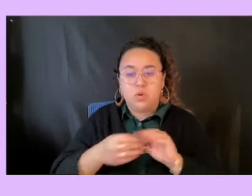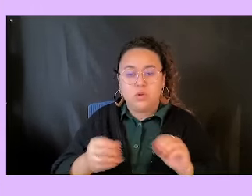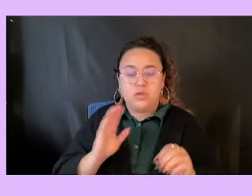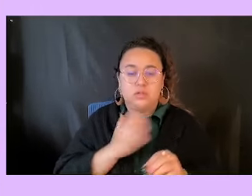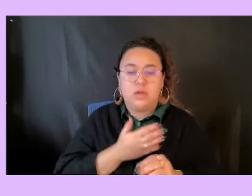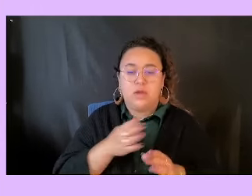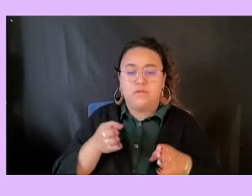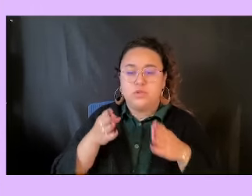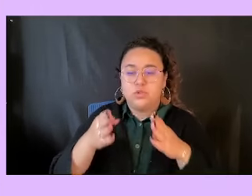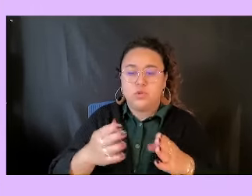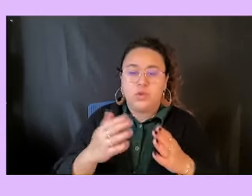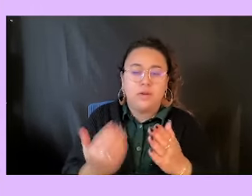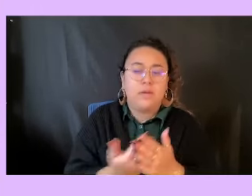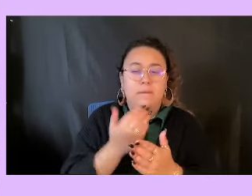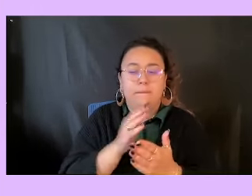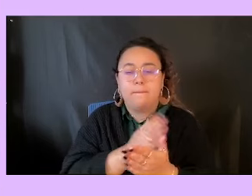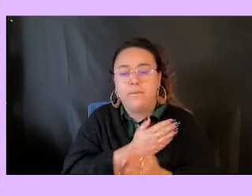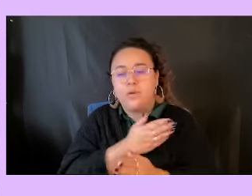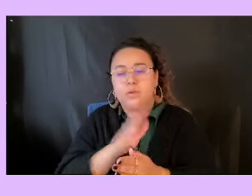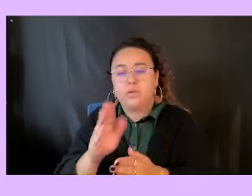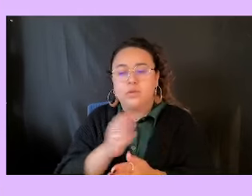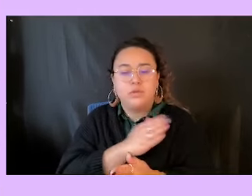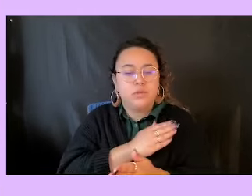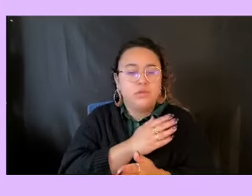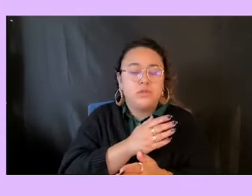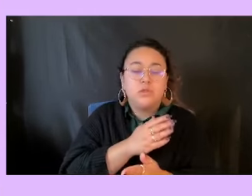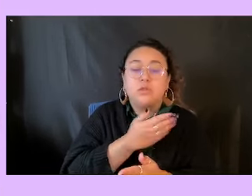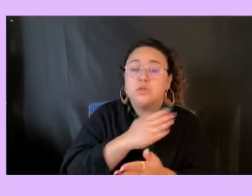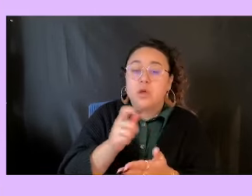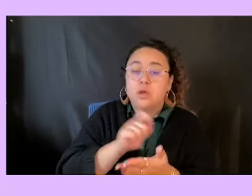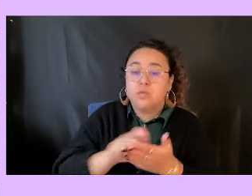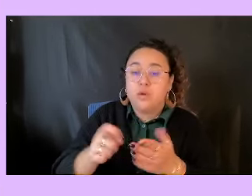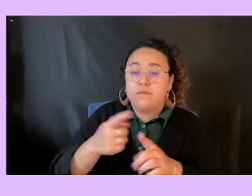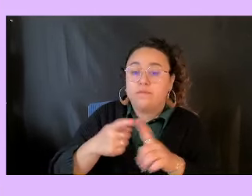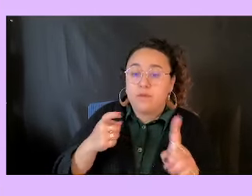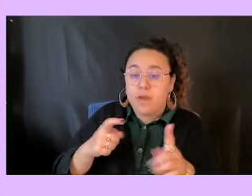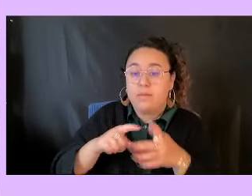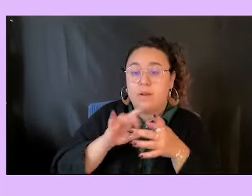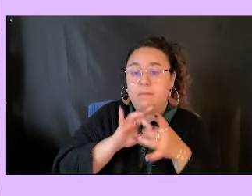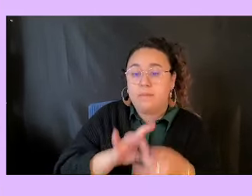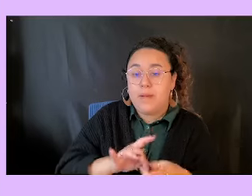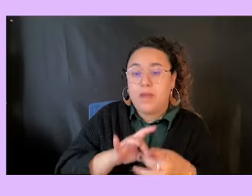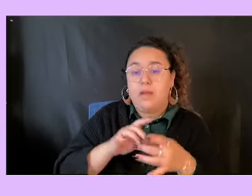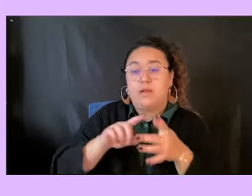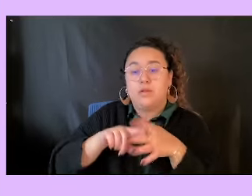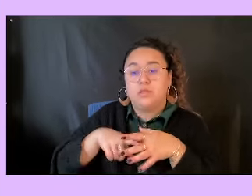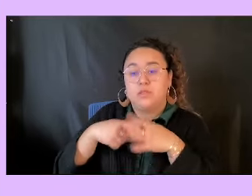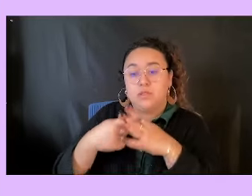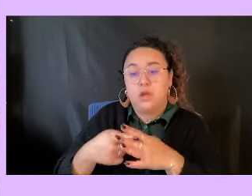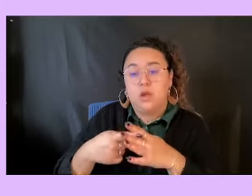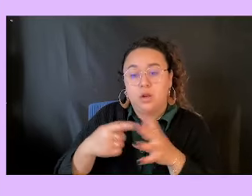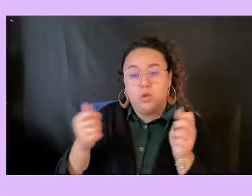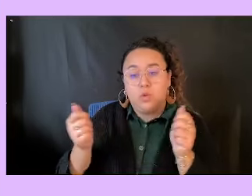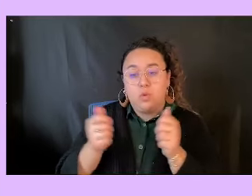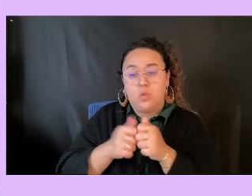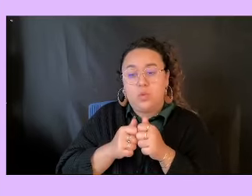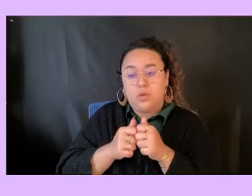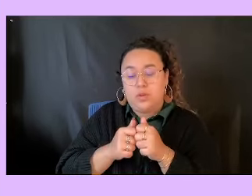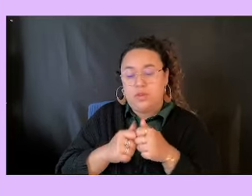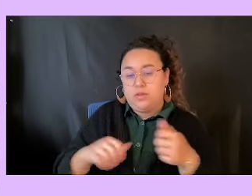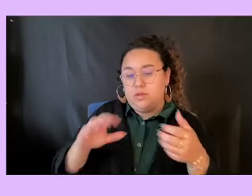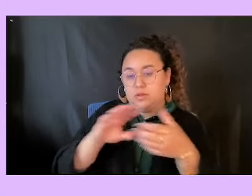songs written from and about and originated with